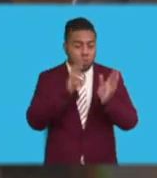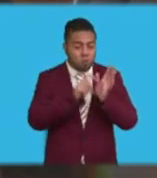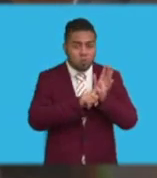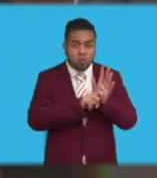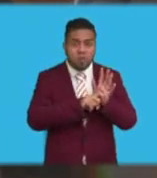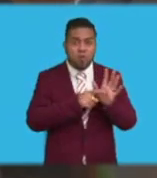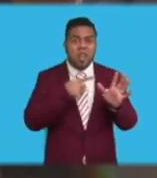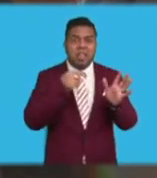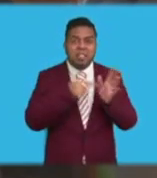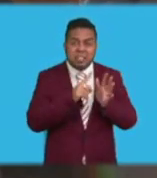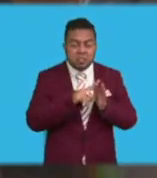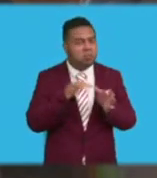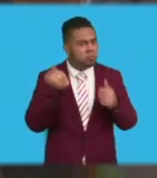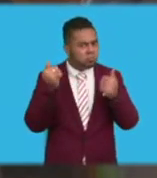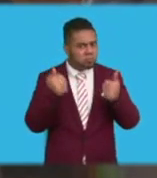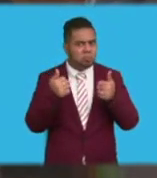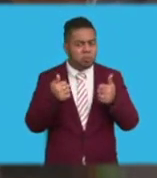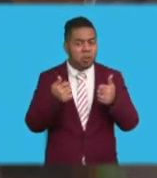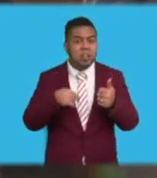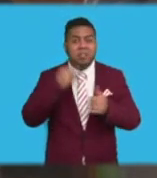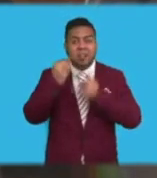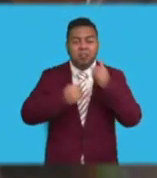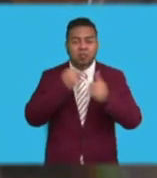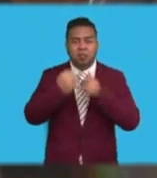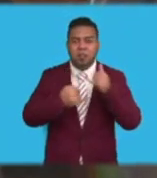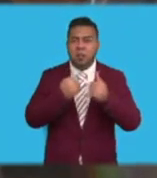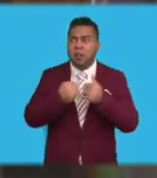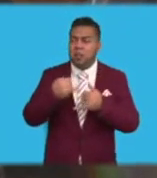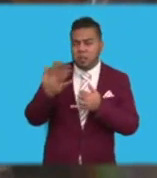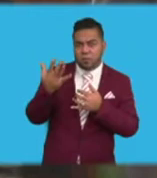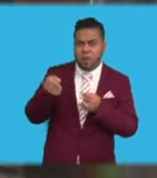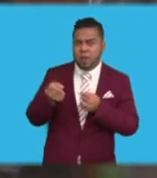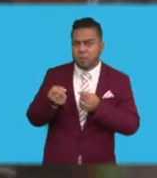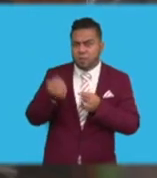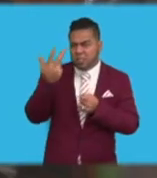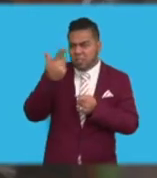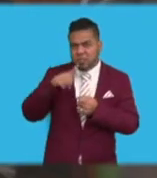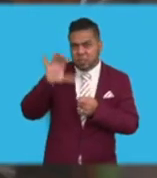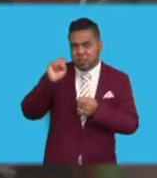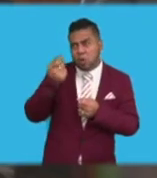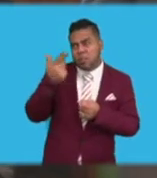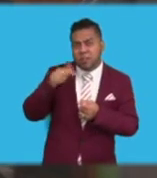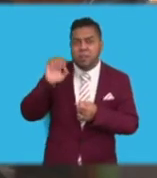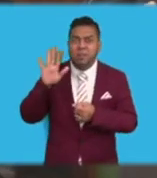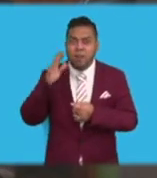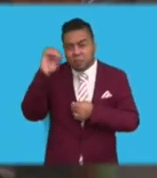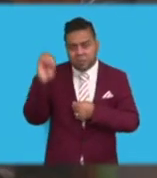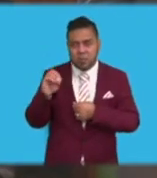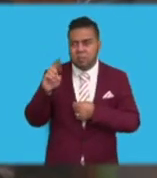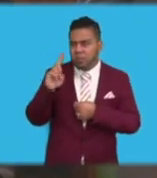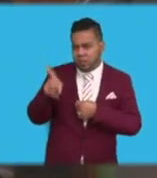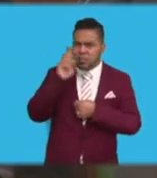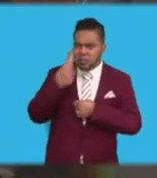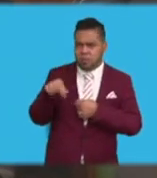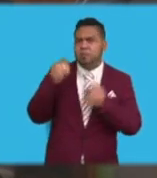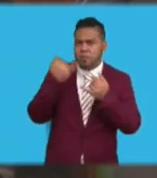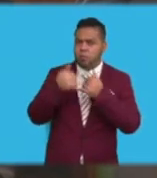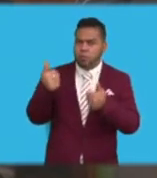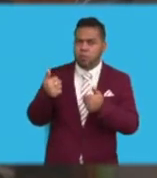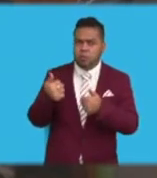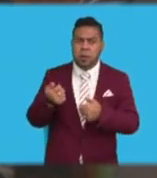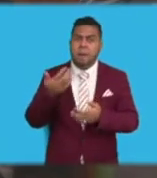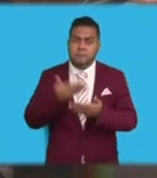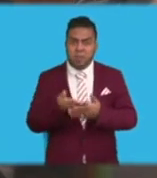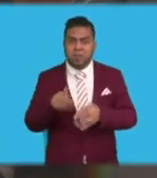Internationally, mediation, if you get a mediation success rate of around 70% or 75%, that is seen as very good. But in Fiji,